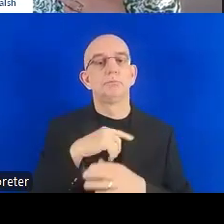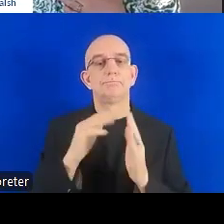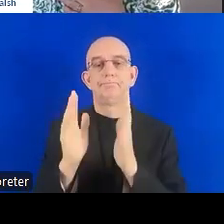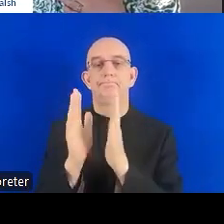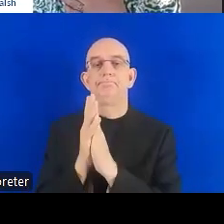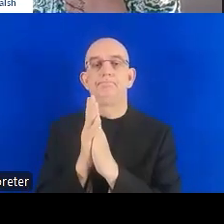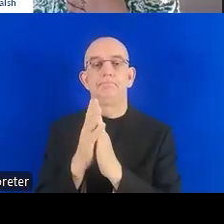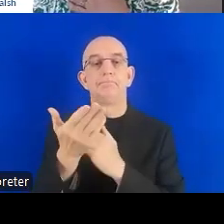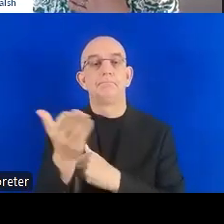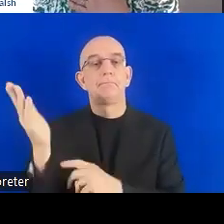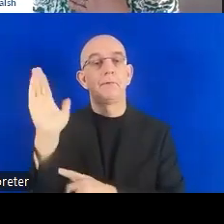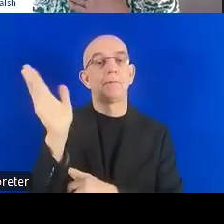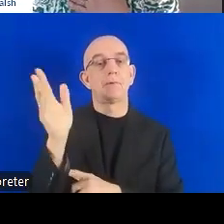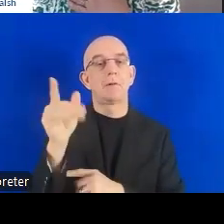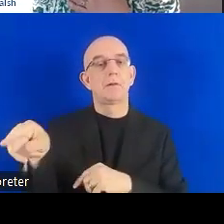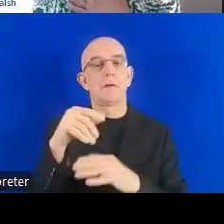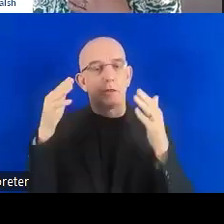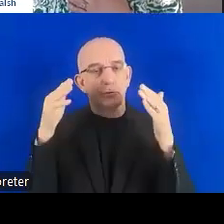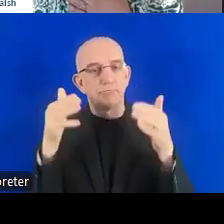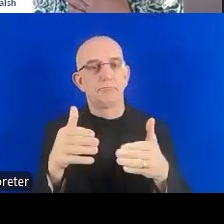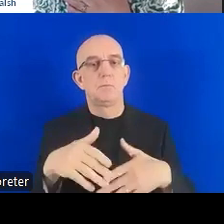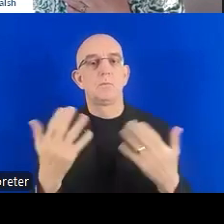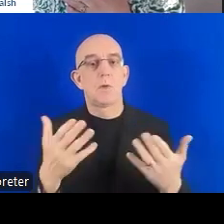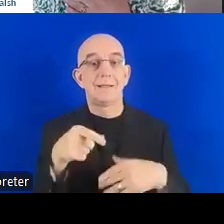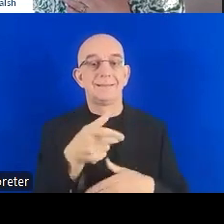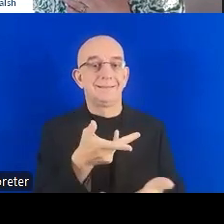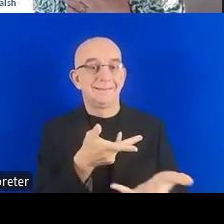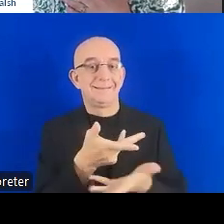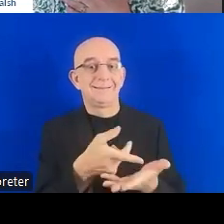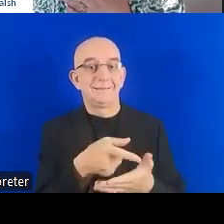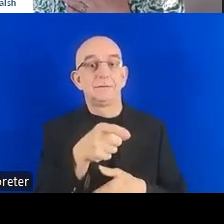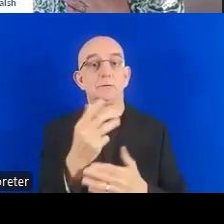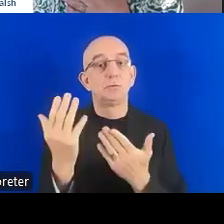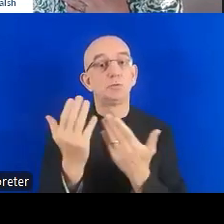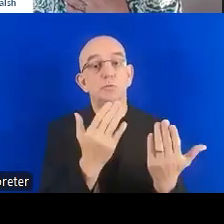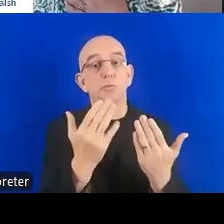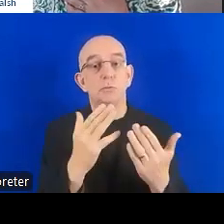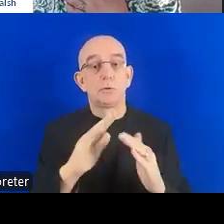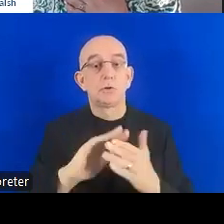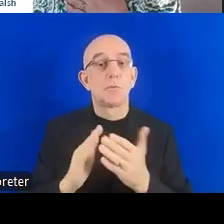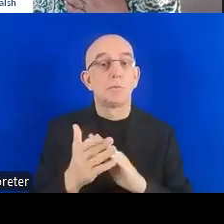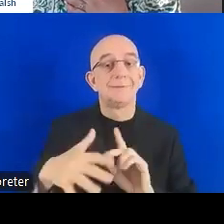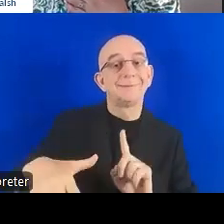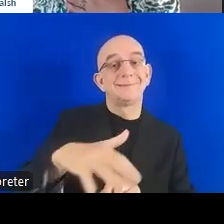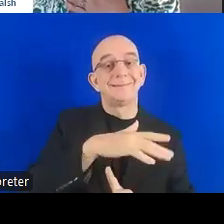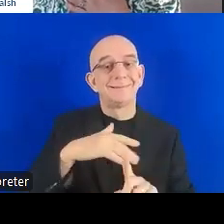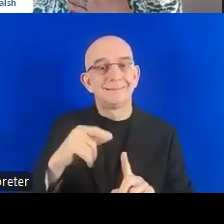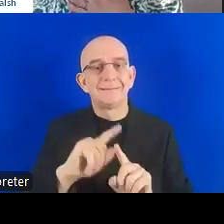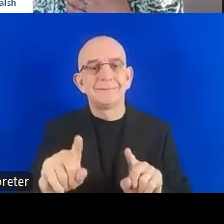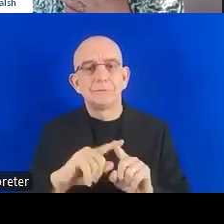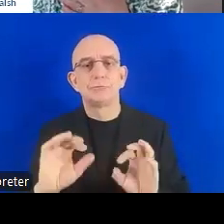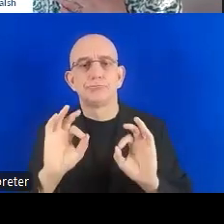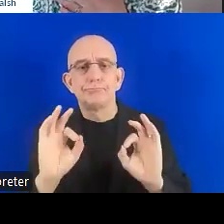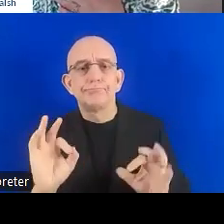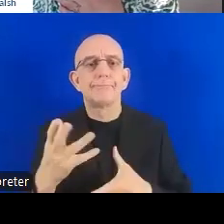leadership support for inclusion, and using data and evidence to meet inclusive learning needs. So